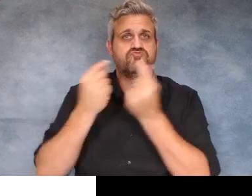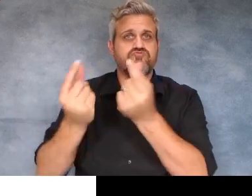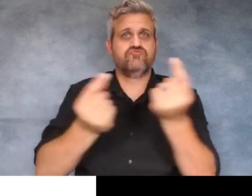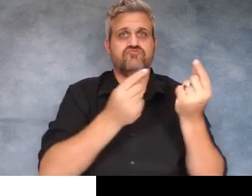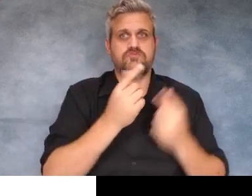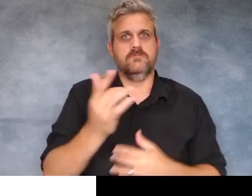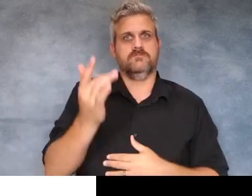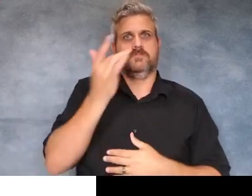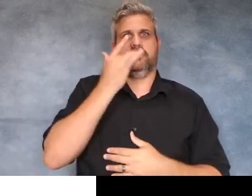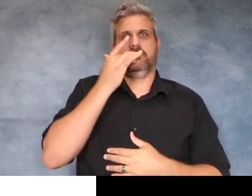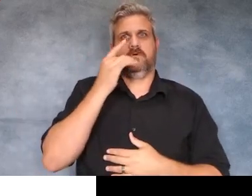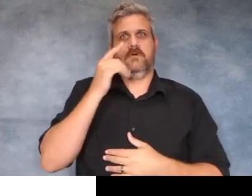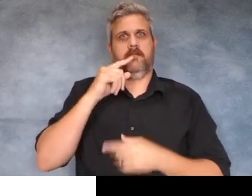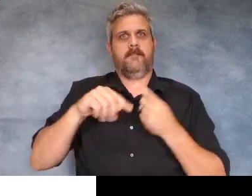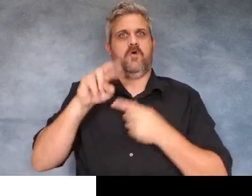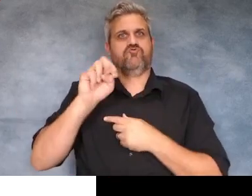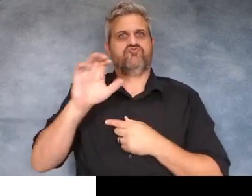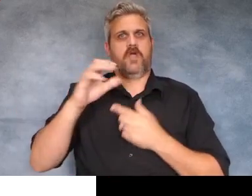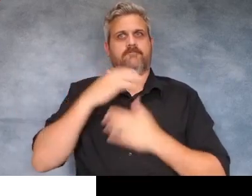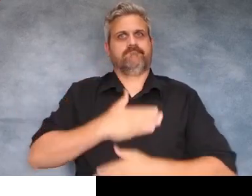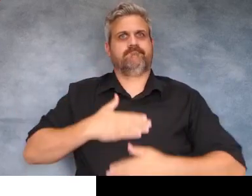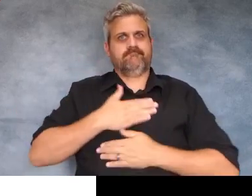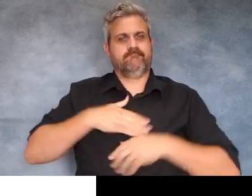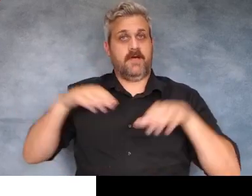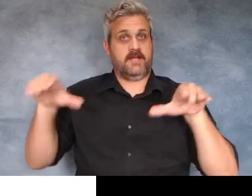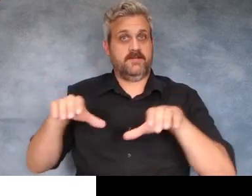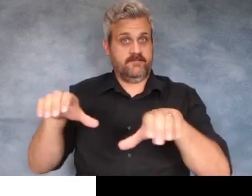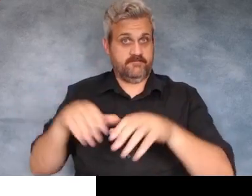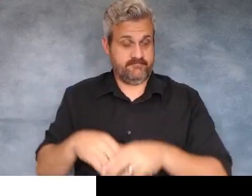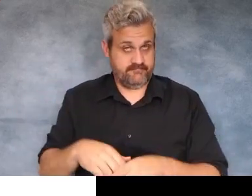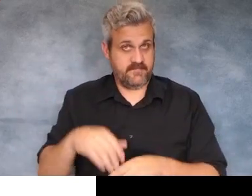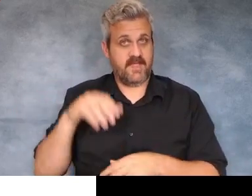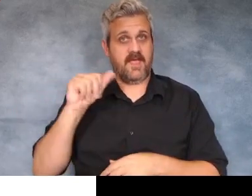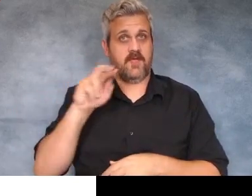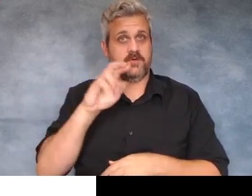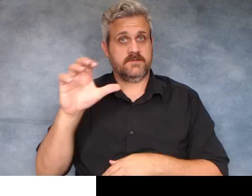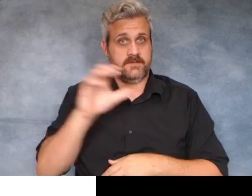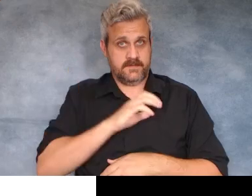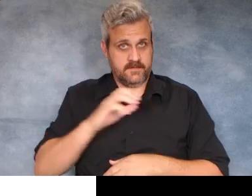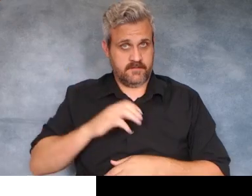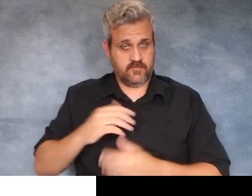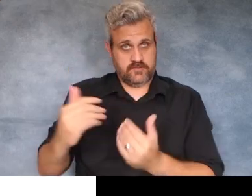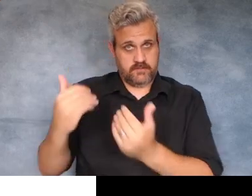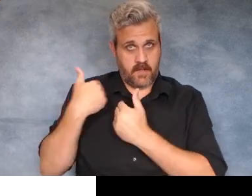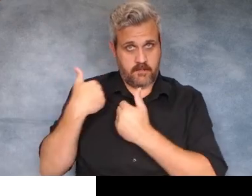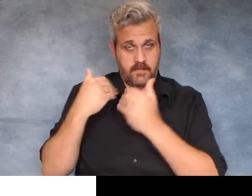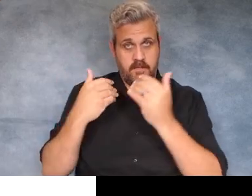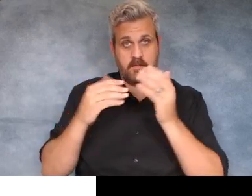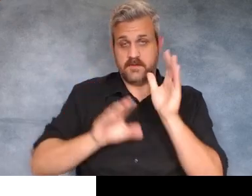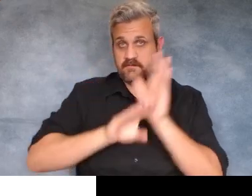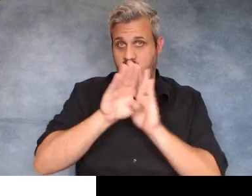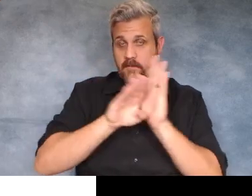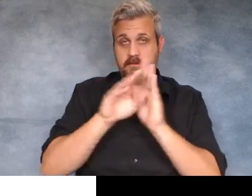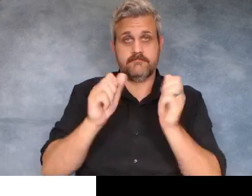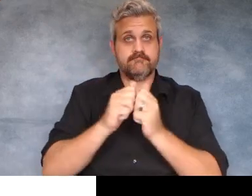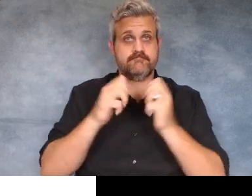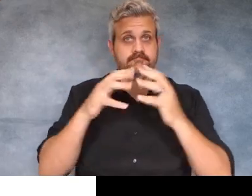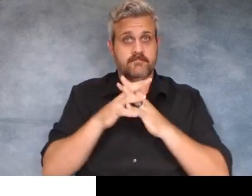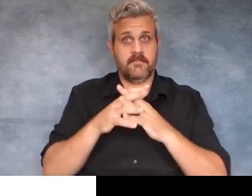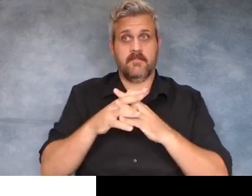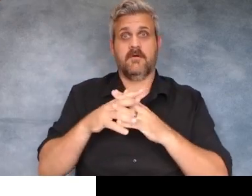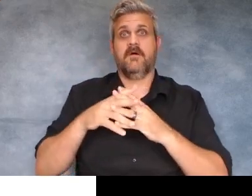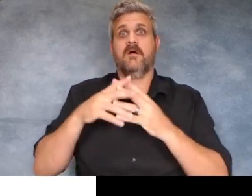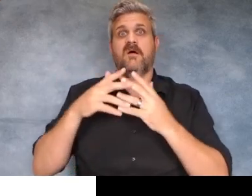preferences for recreational activities. The ARC is responsible for developing and implementing